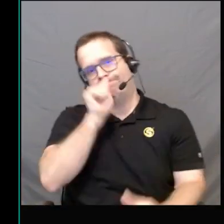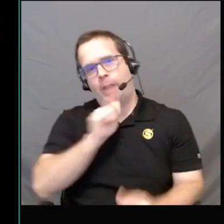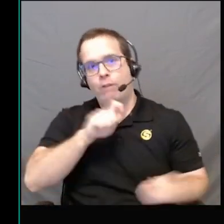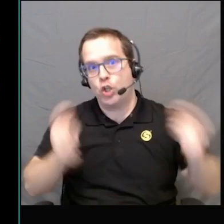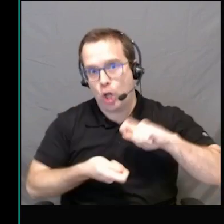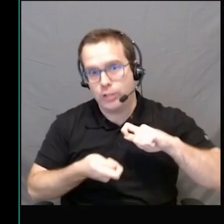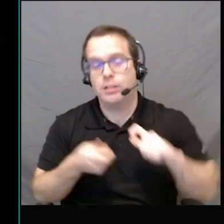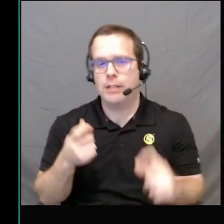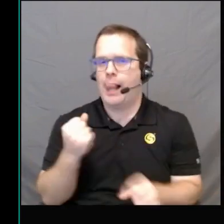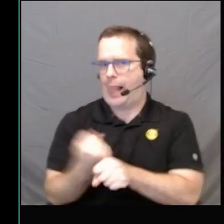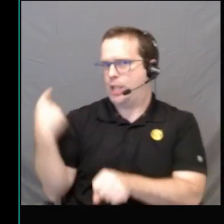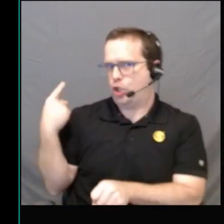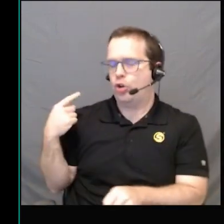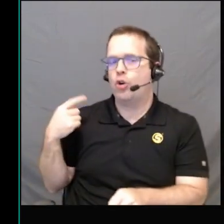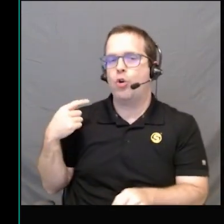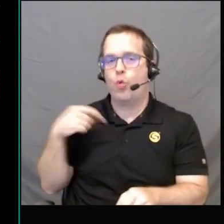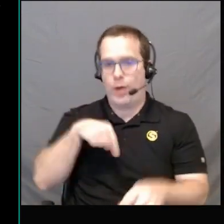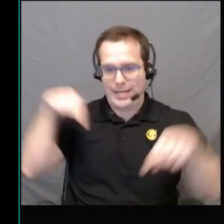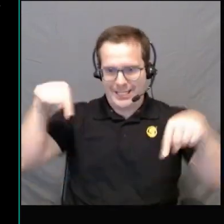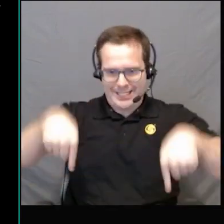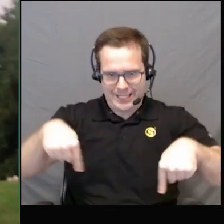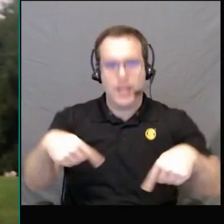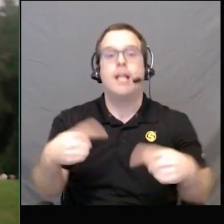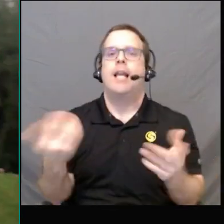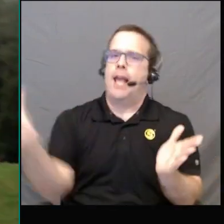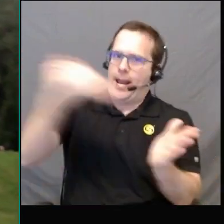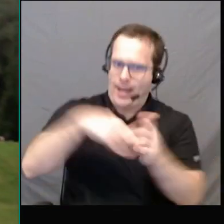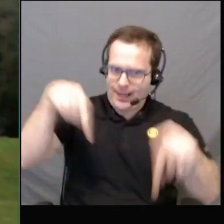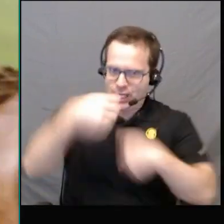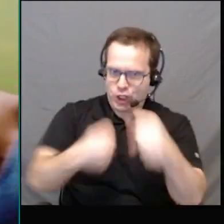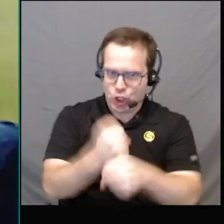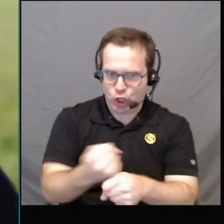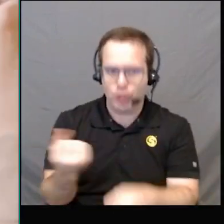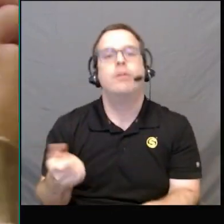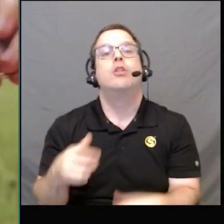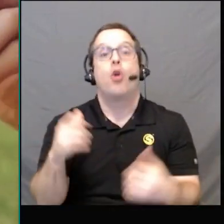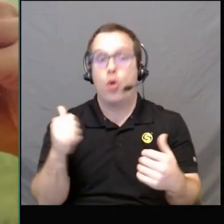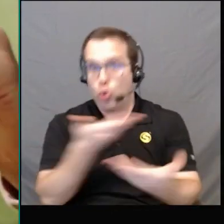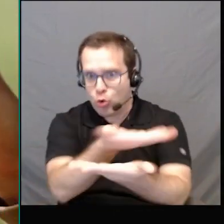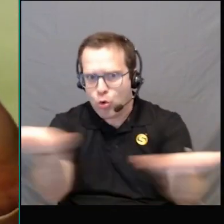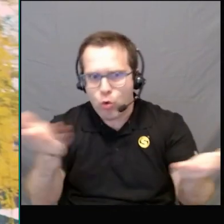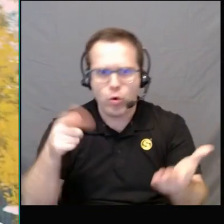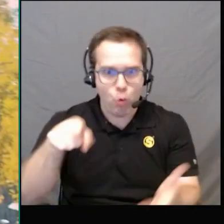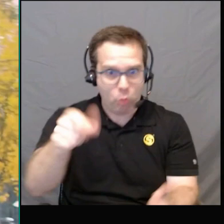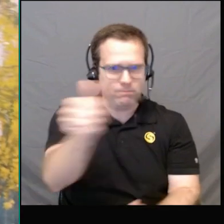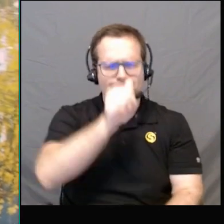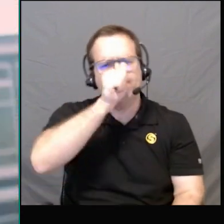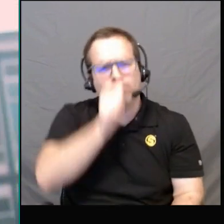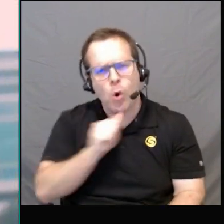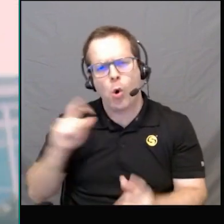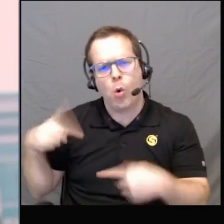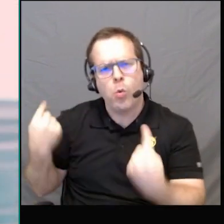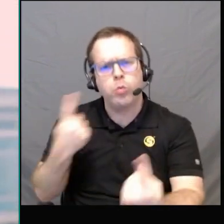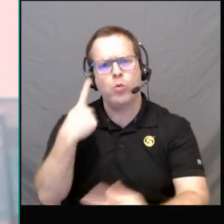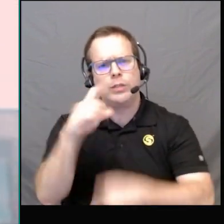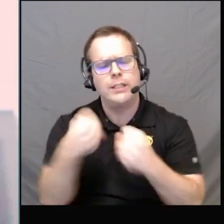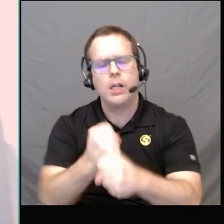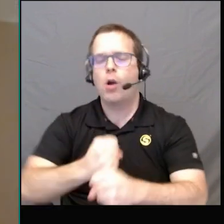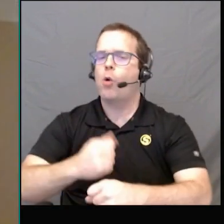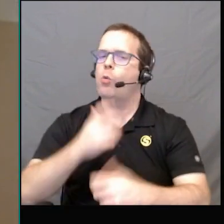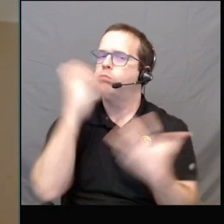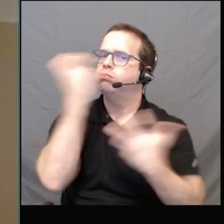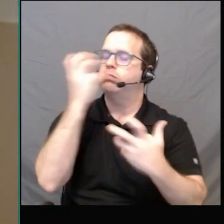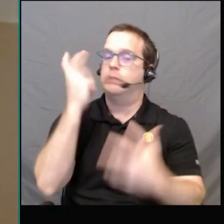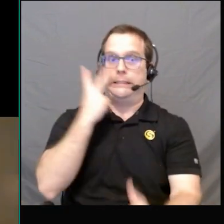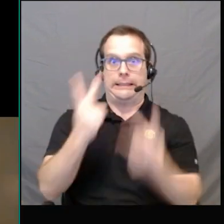did that last year, we're doing it again this year. Now, all of you, you've persevered through a year, and it's been amazing to